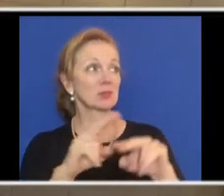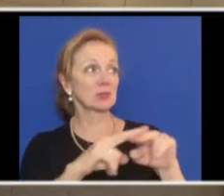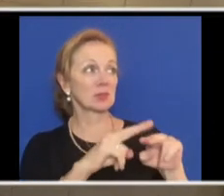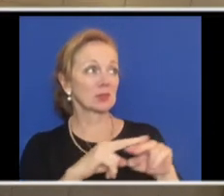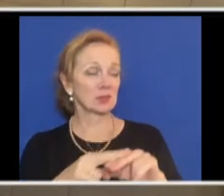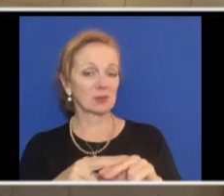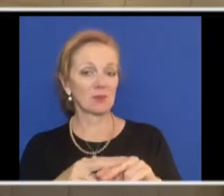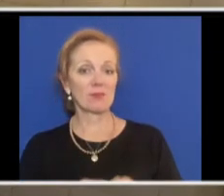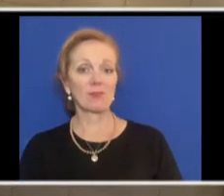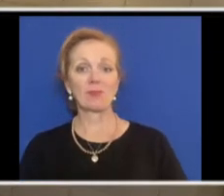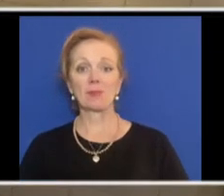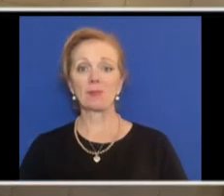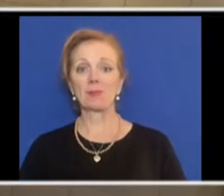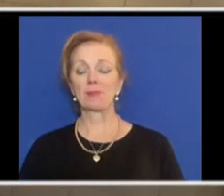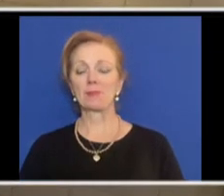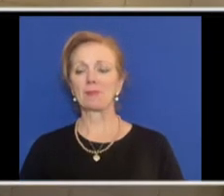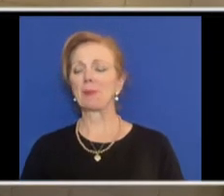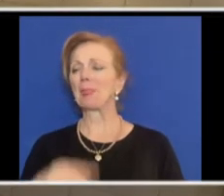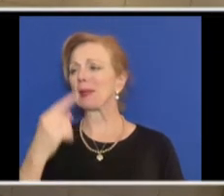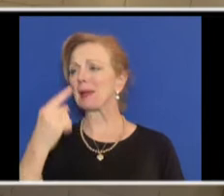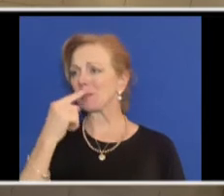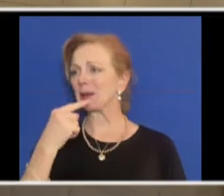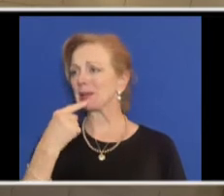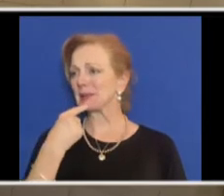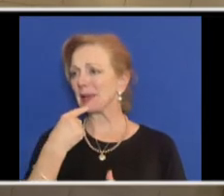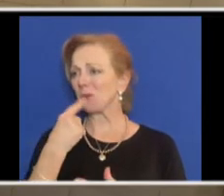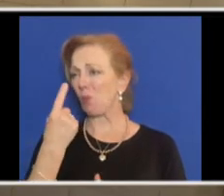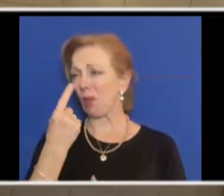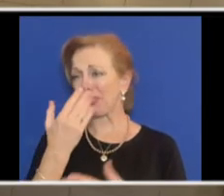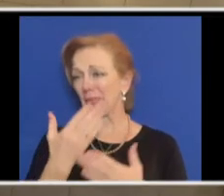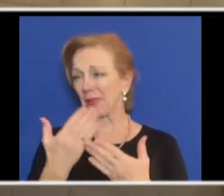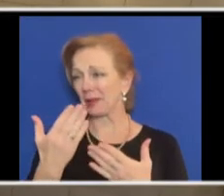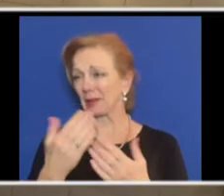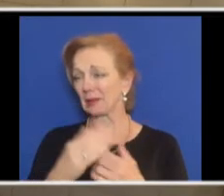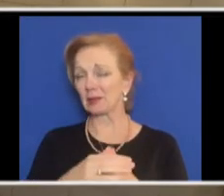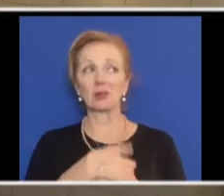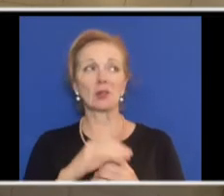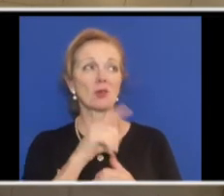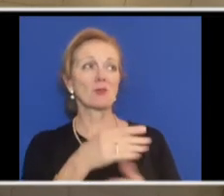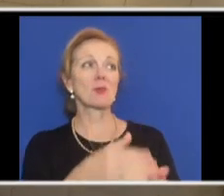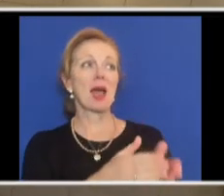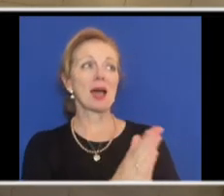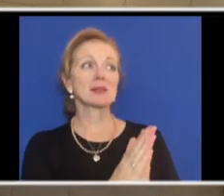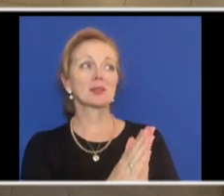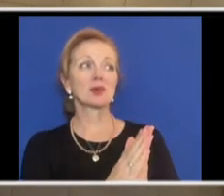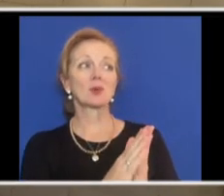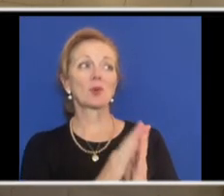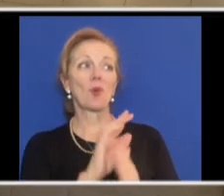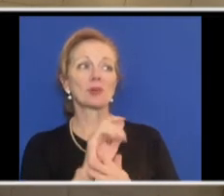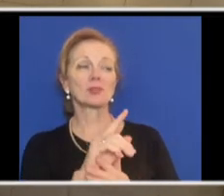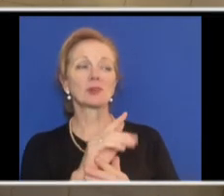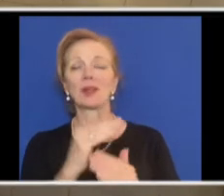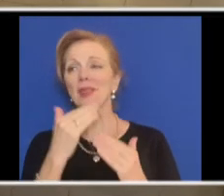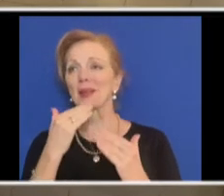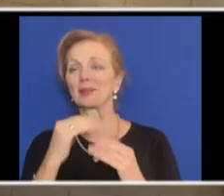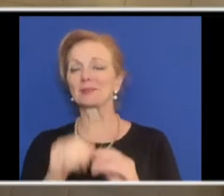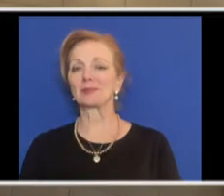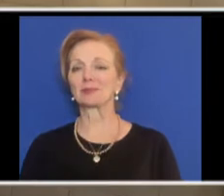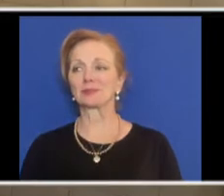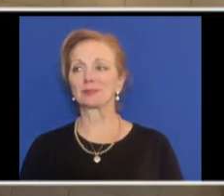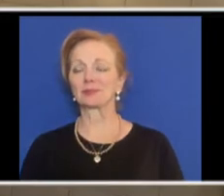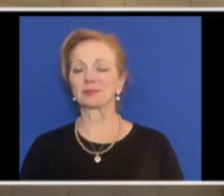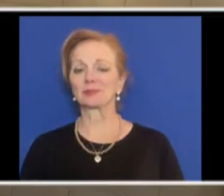may I say one thing police are is that off the table uh you have to be asked a question oh okay all right thank you